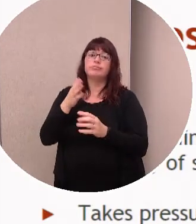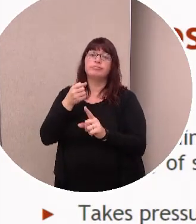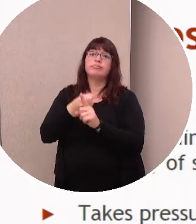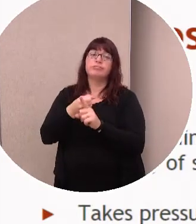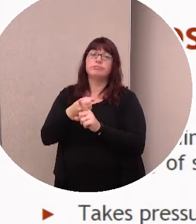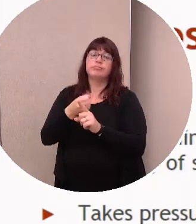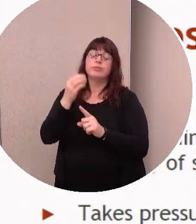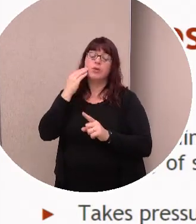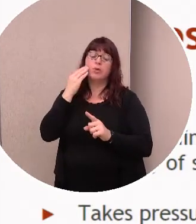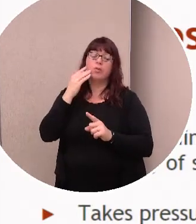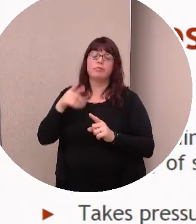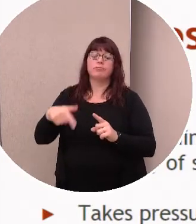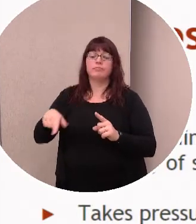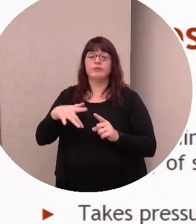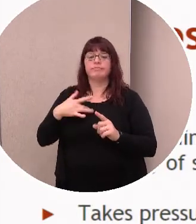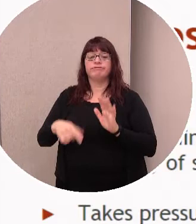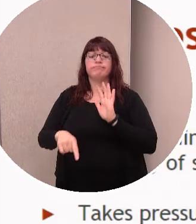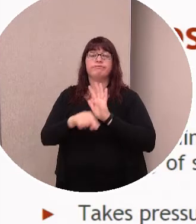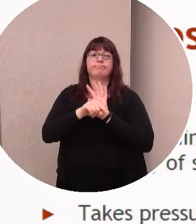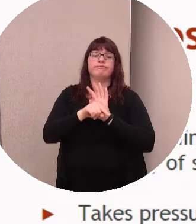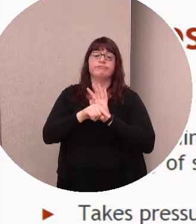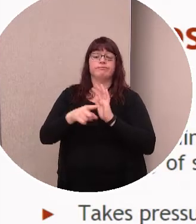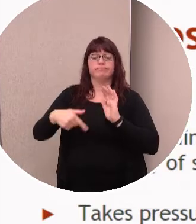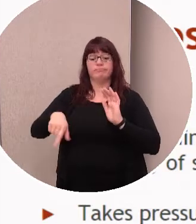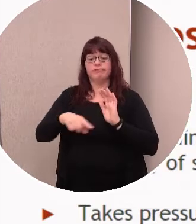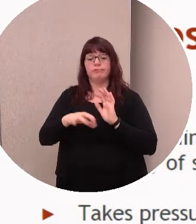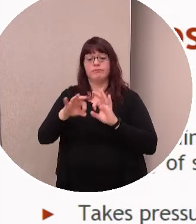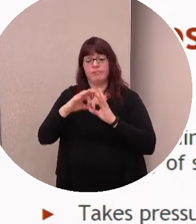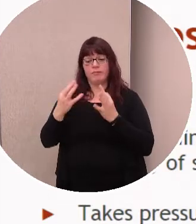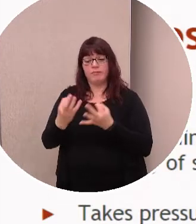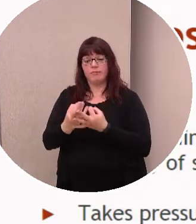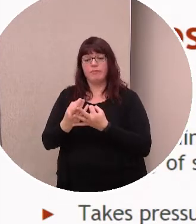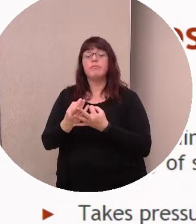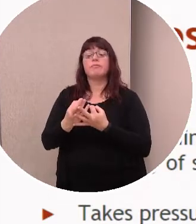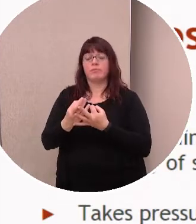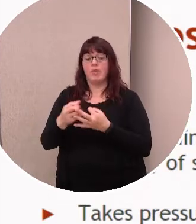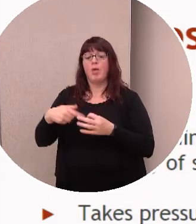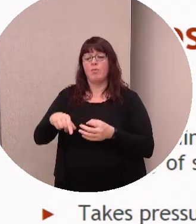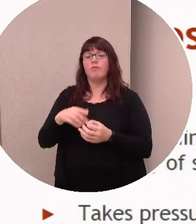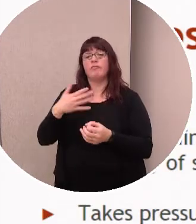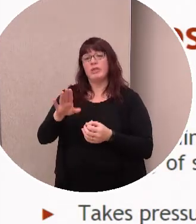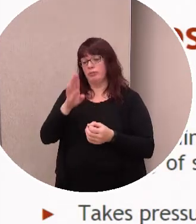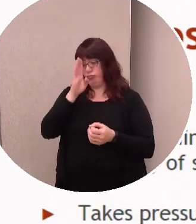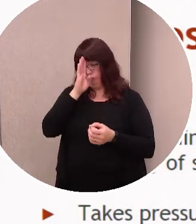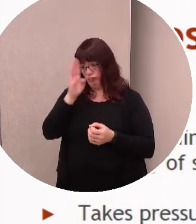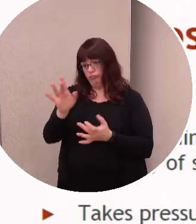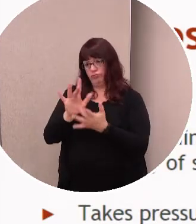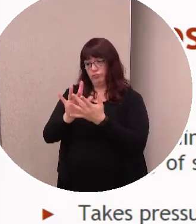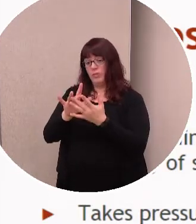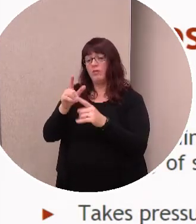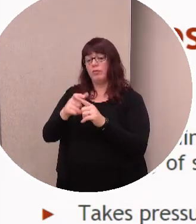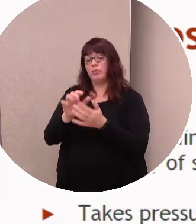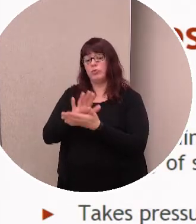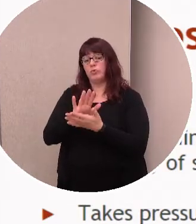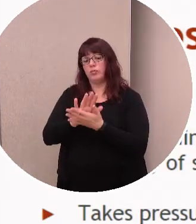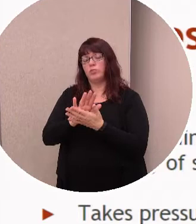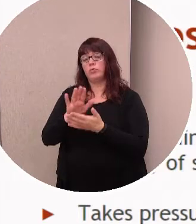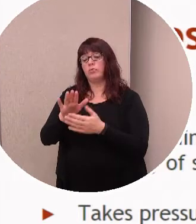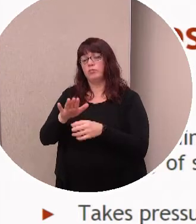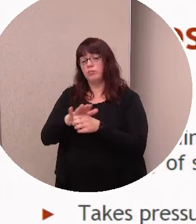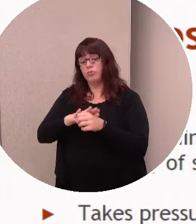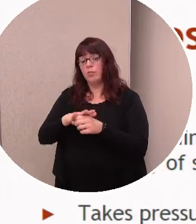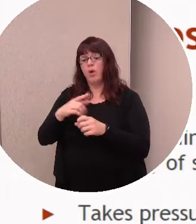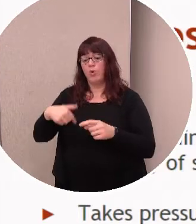this, and these families have been received direct communication from the school district, and we're working on